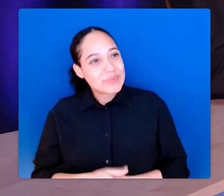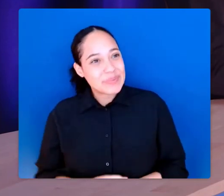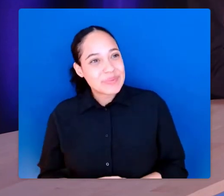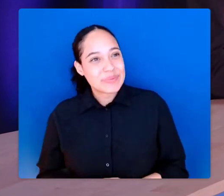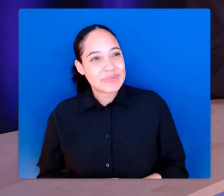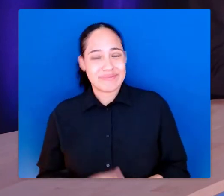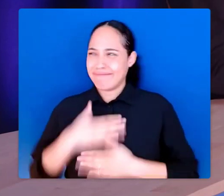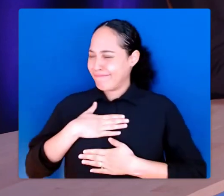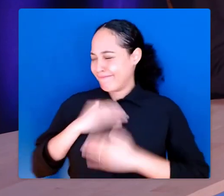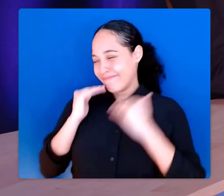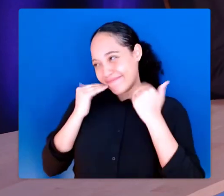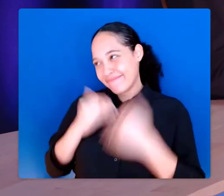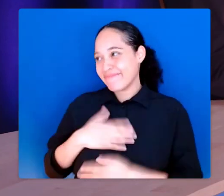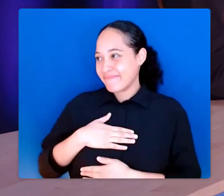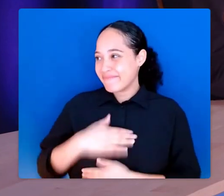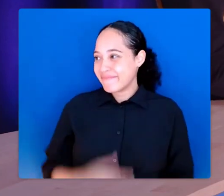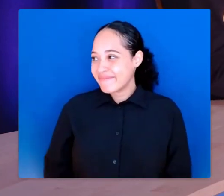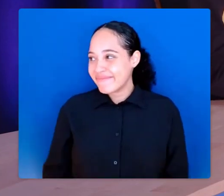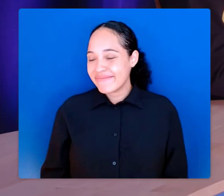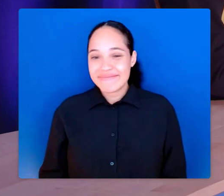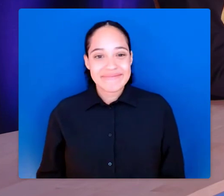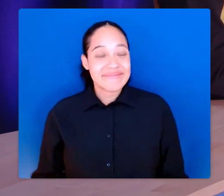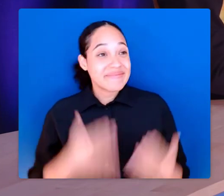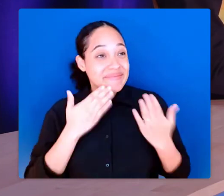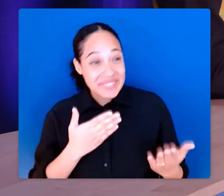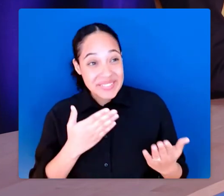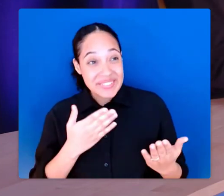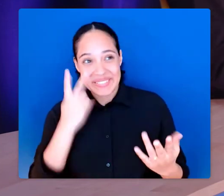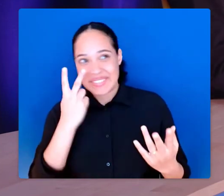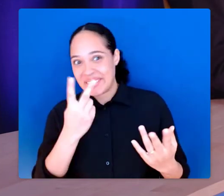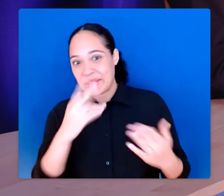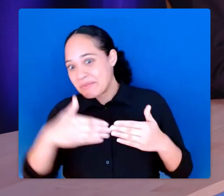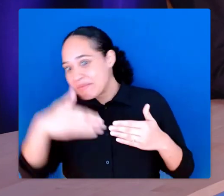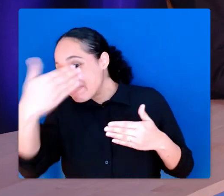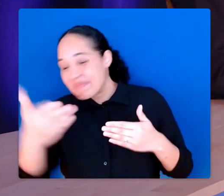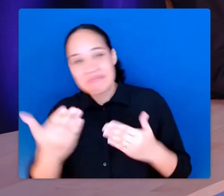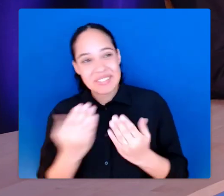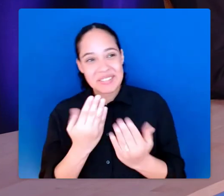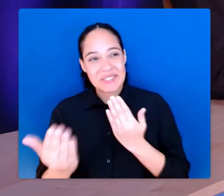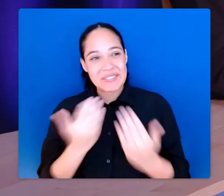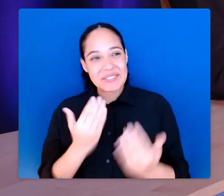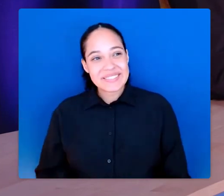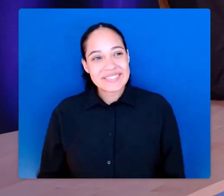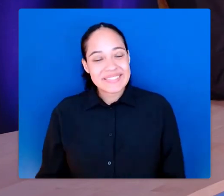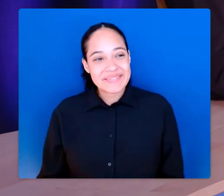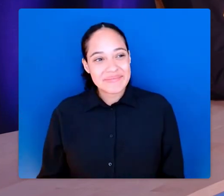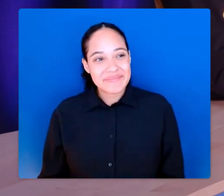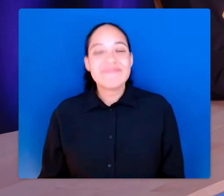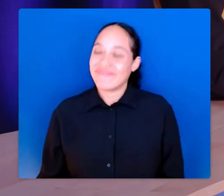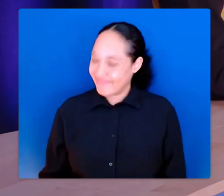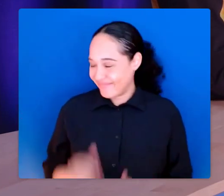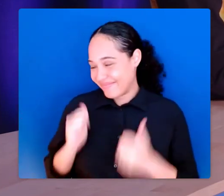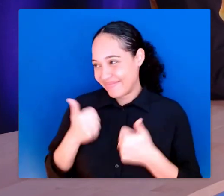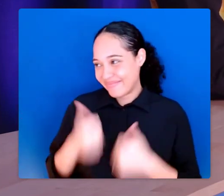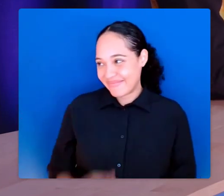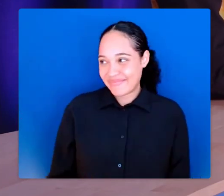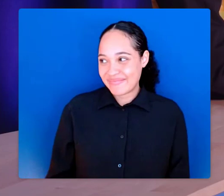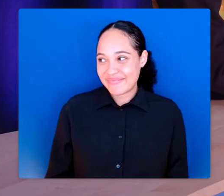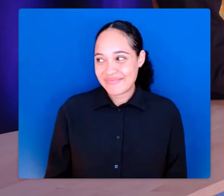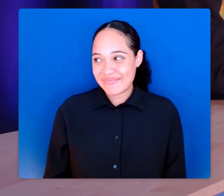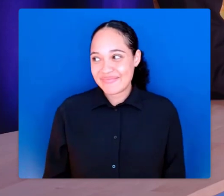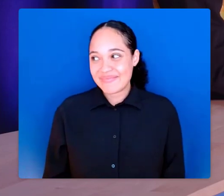AI, advanced analytics, IoT, right? So most of them are coming in, some of them are coming in from mass media background, some of them have come